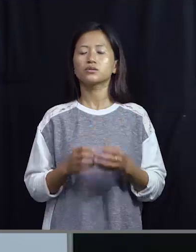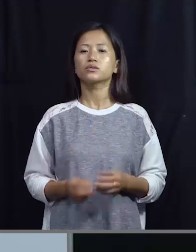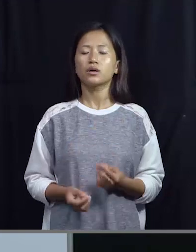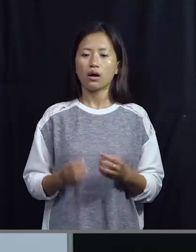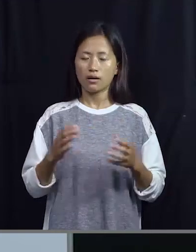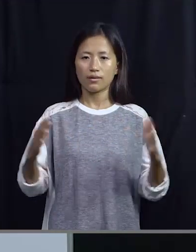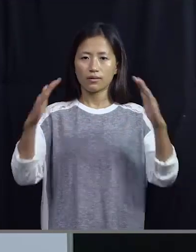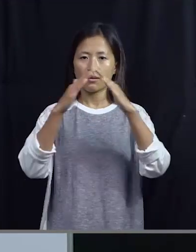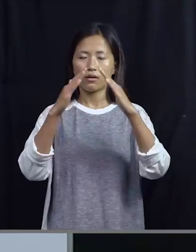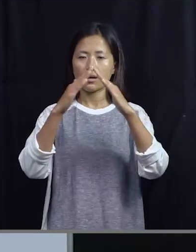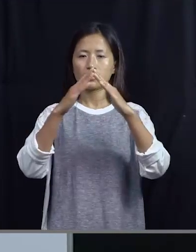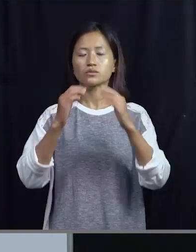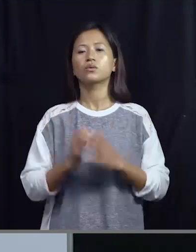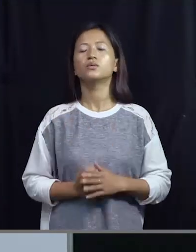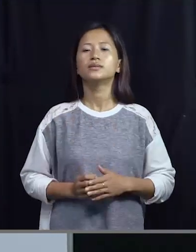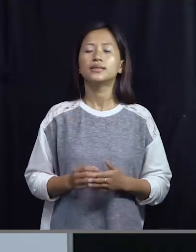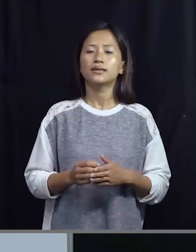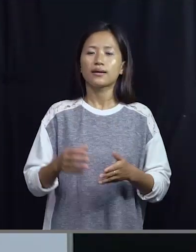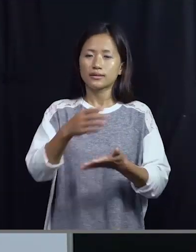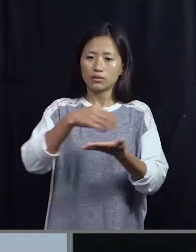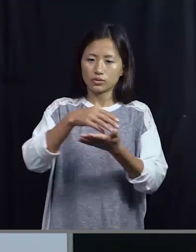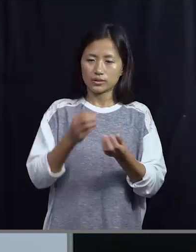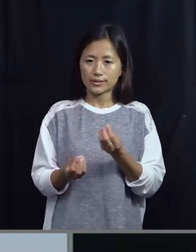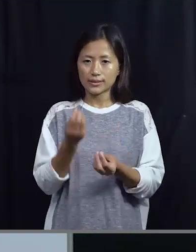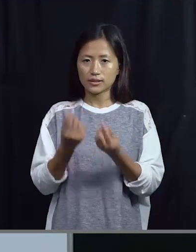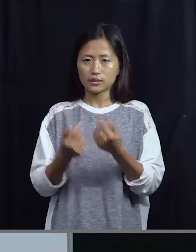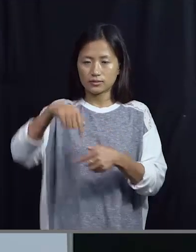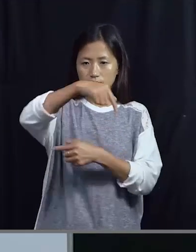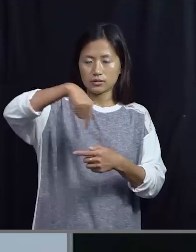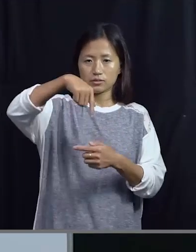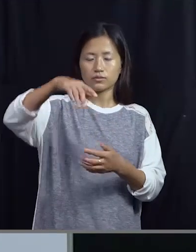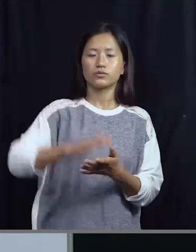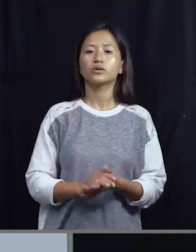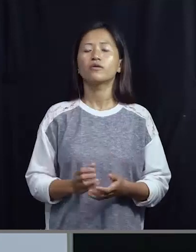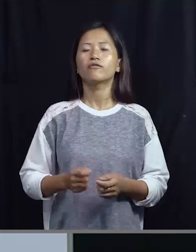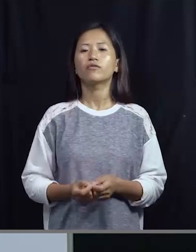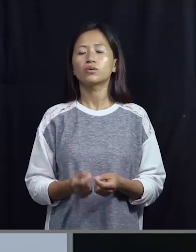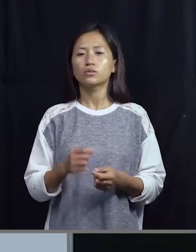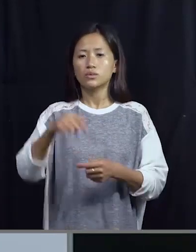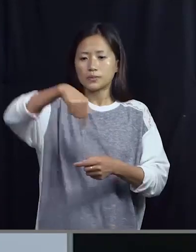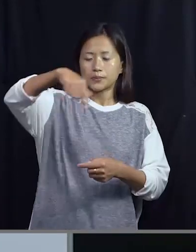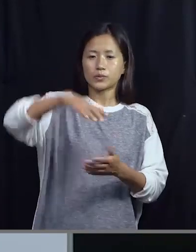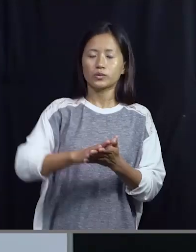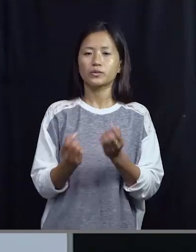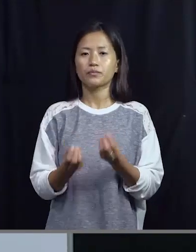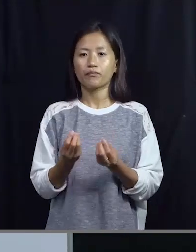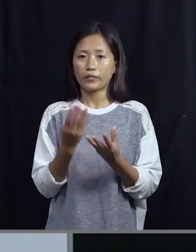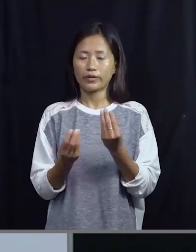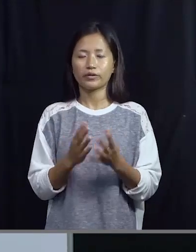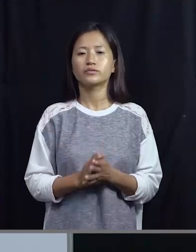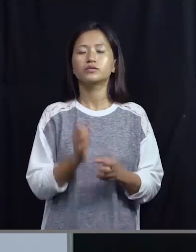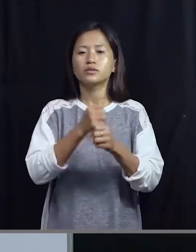kitchen, your kitchen stoves, remember that. And then people can use it for cooking. That's the most important